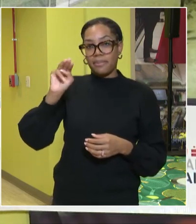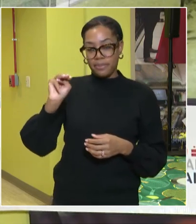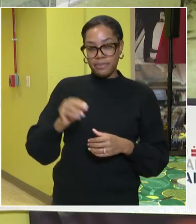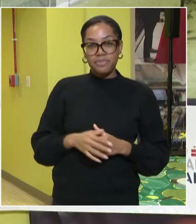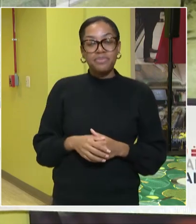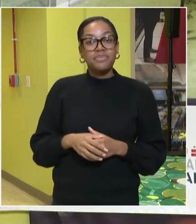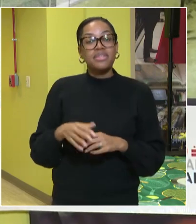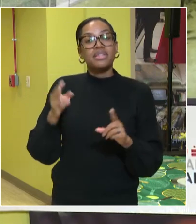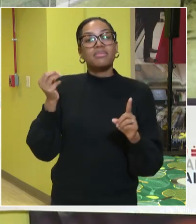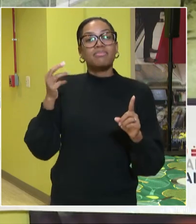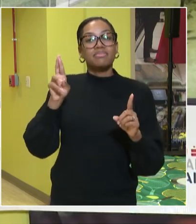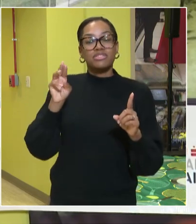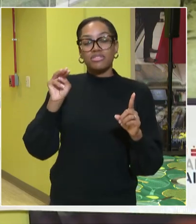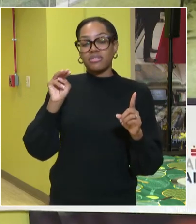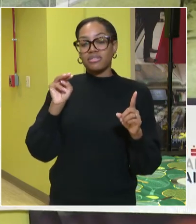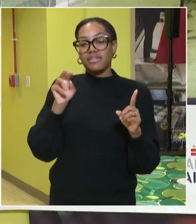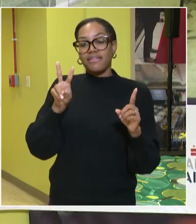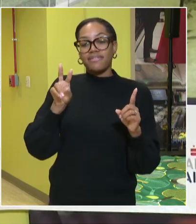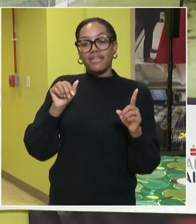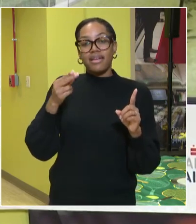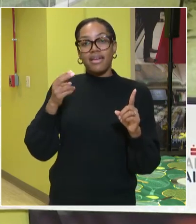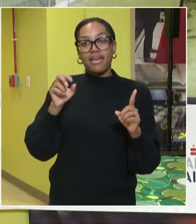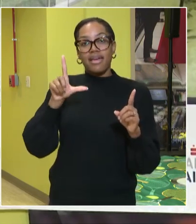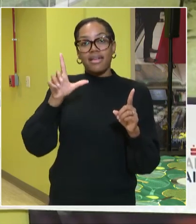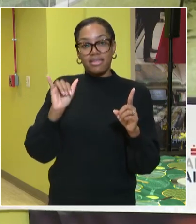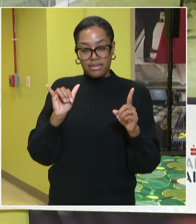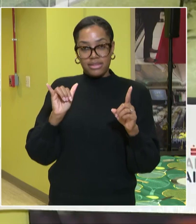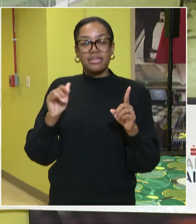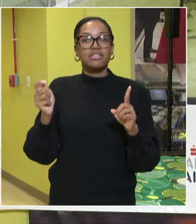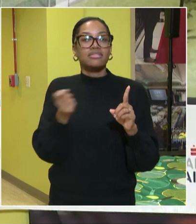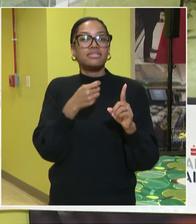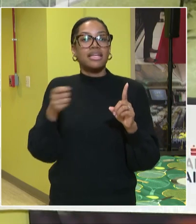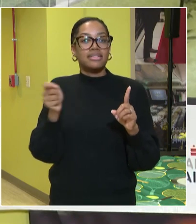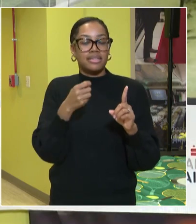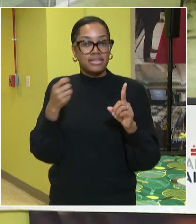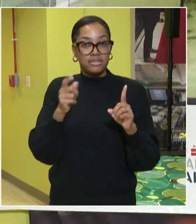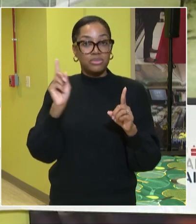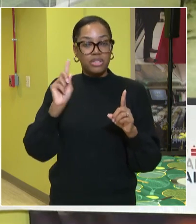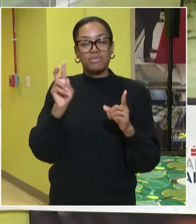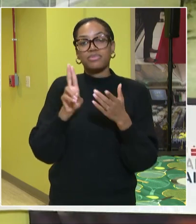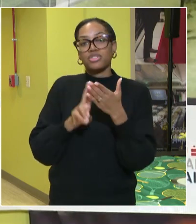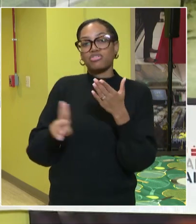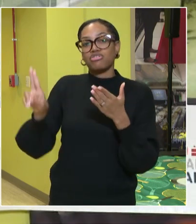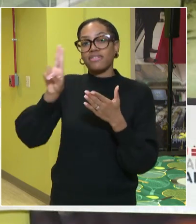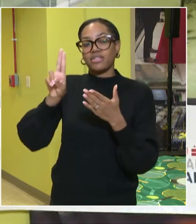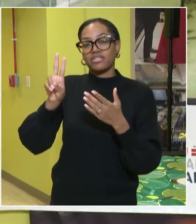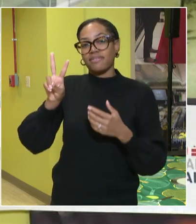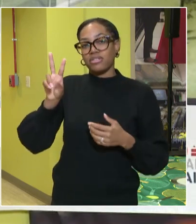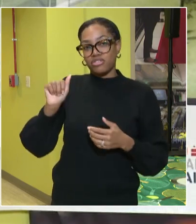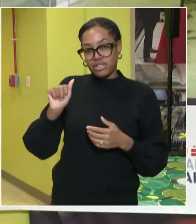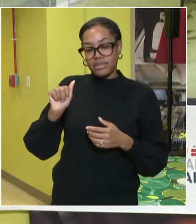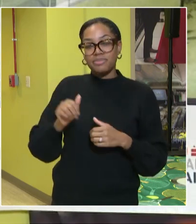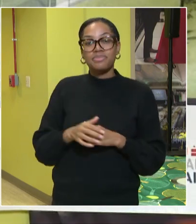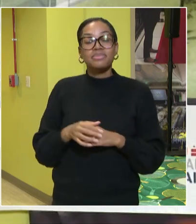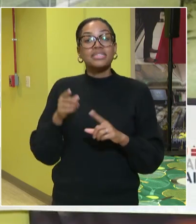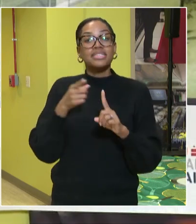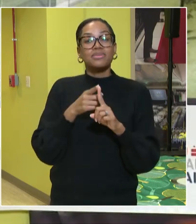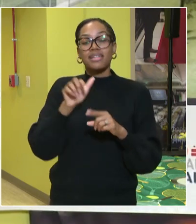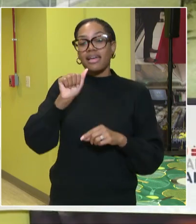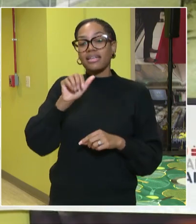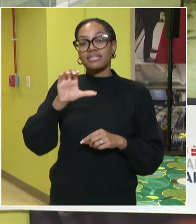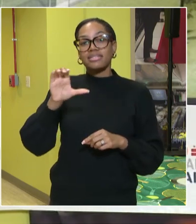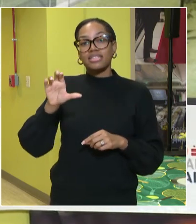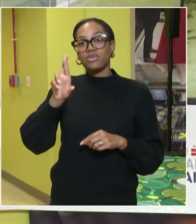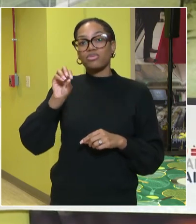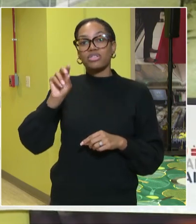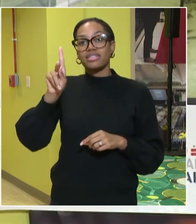Mr. Valhaley played tennis for the University of Virginia from 1997 to 2001, where he was the ACC Rookie of the Year